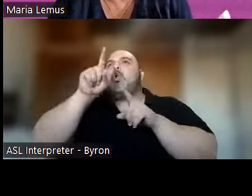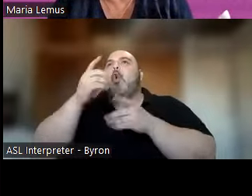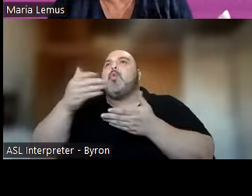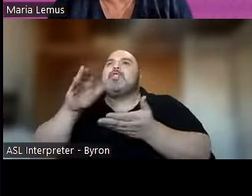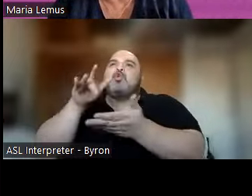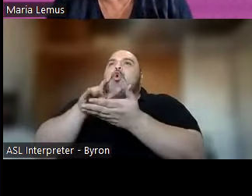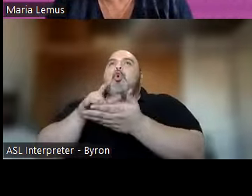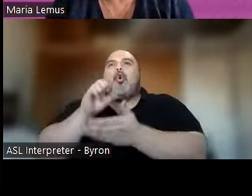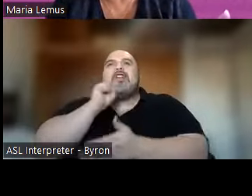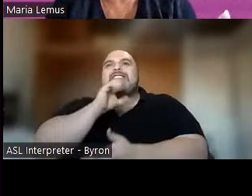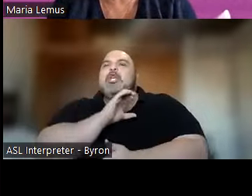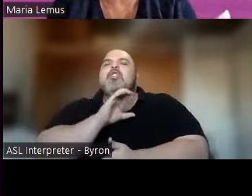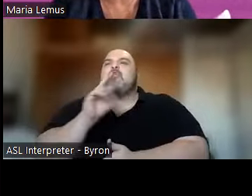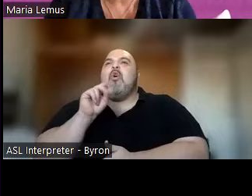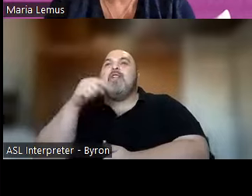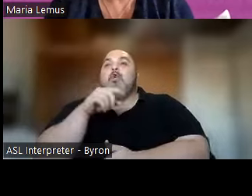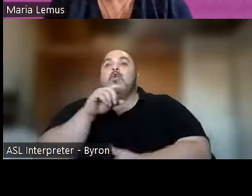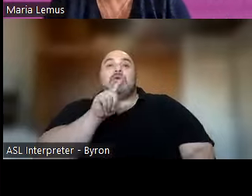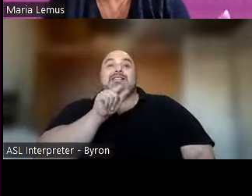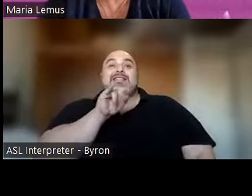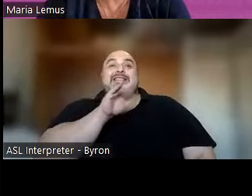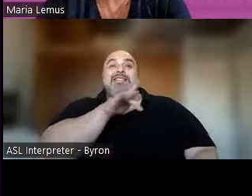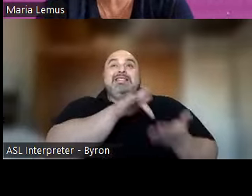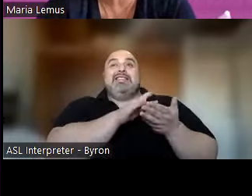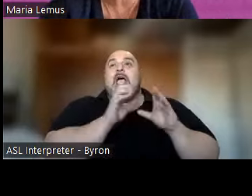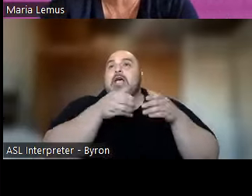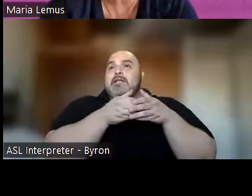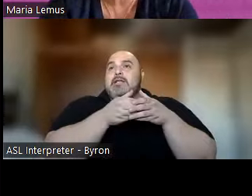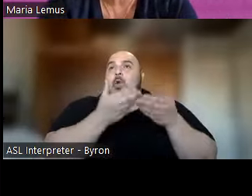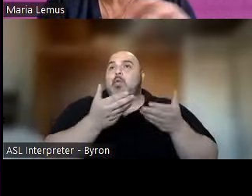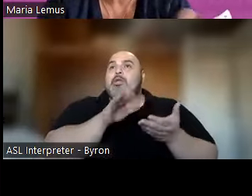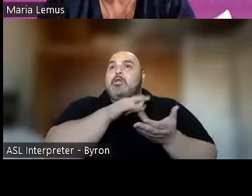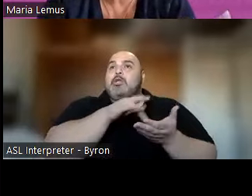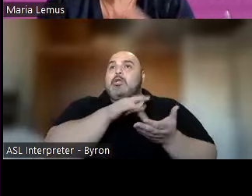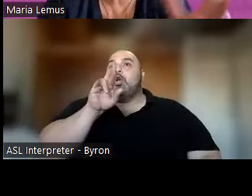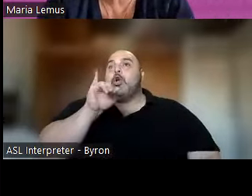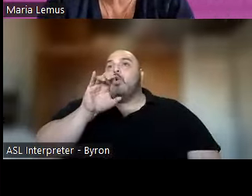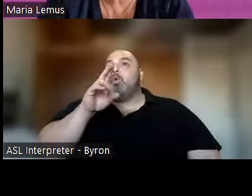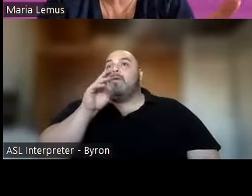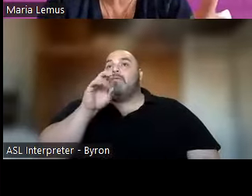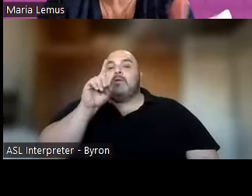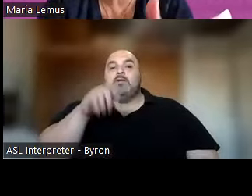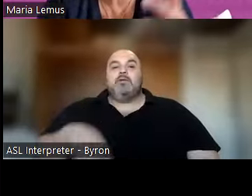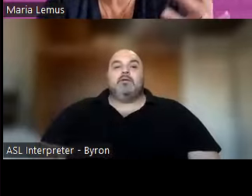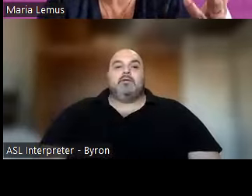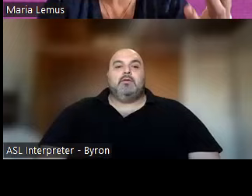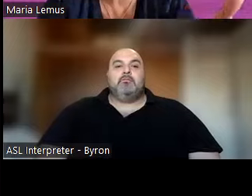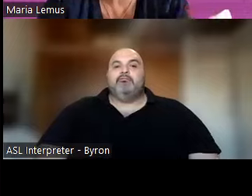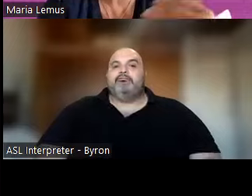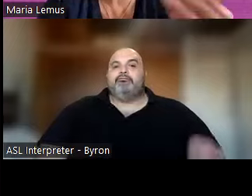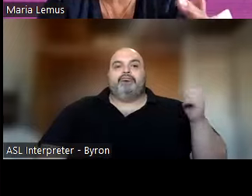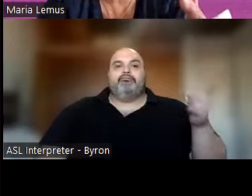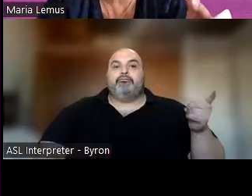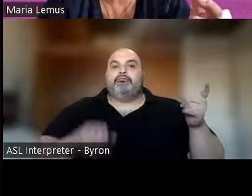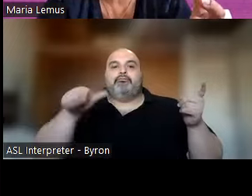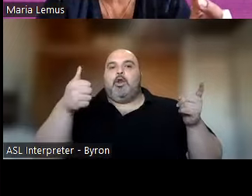to Senior Center, they go to Latina Center, which is a small resource center in Richmond. The Baloterapia I mentioned, that is one way